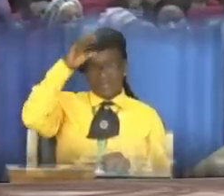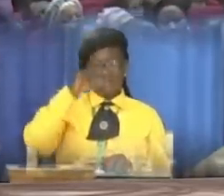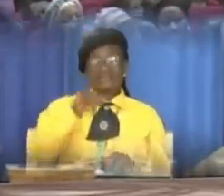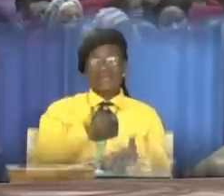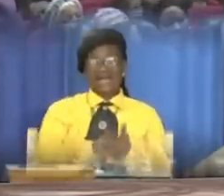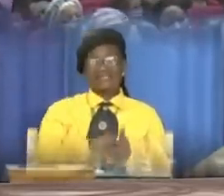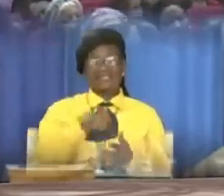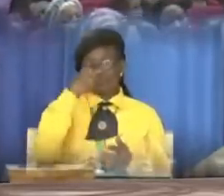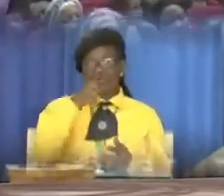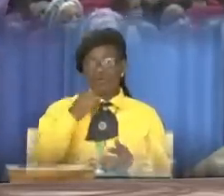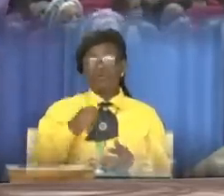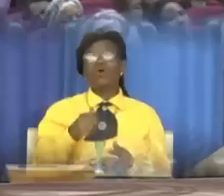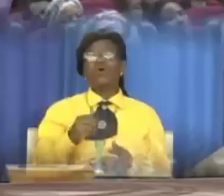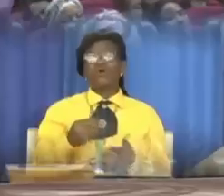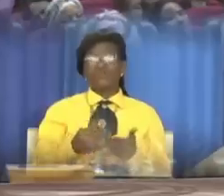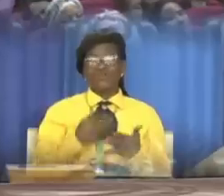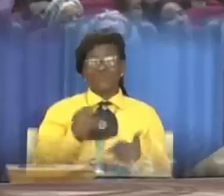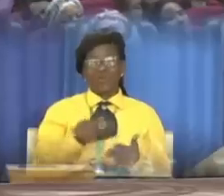light as God.